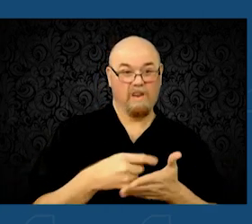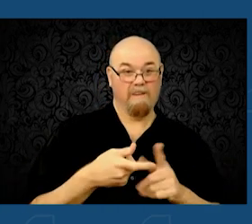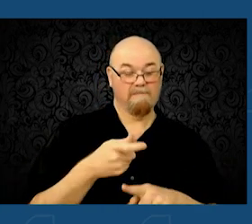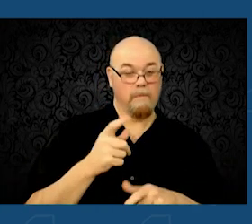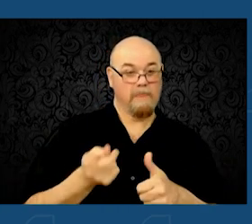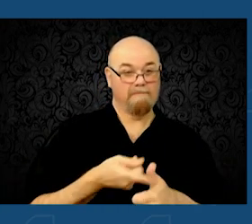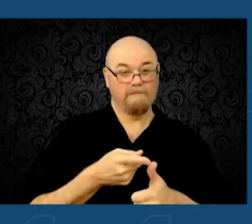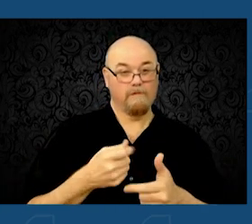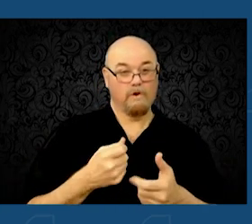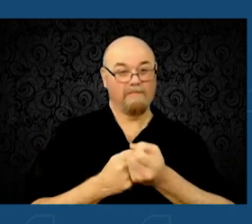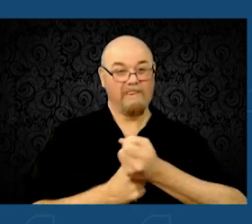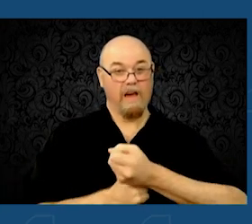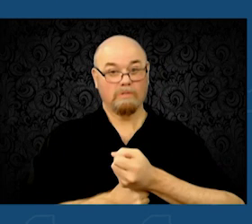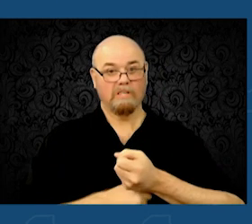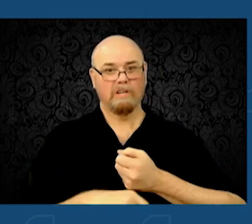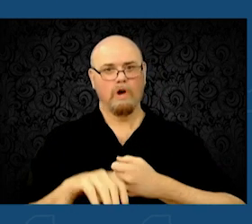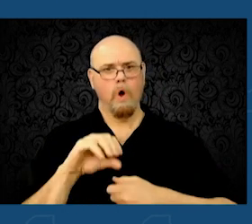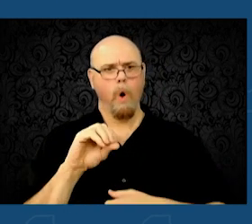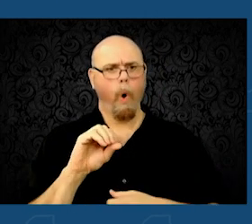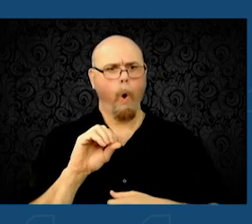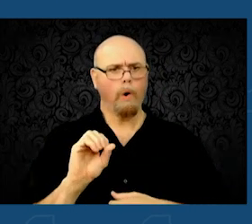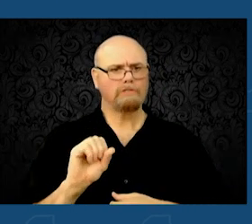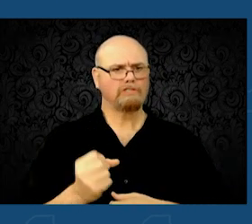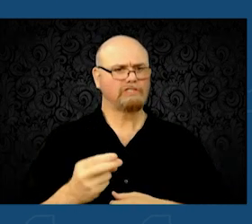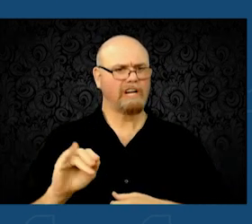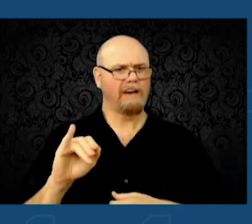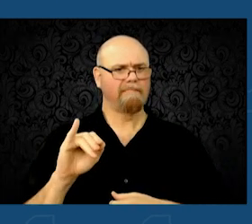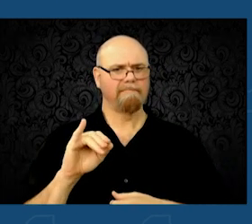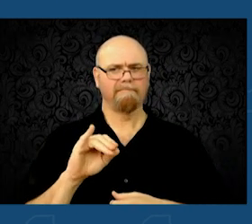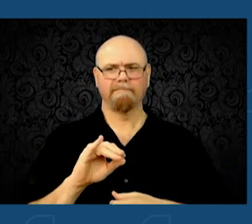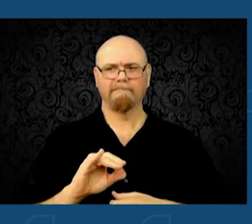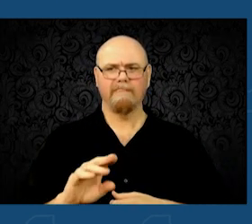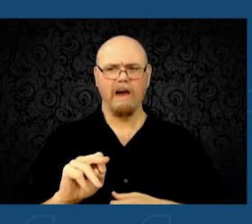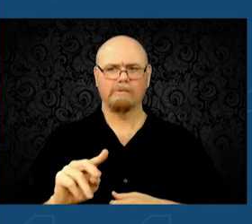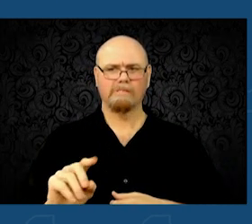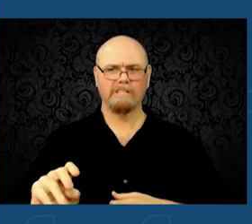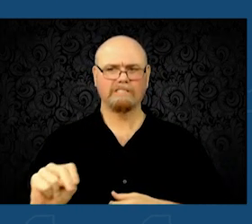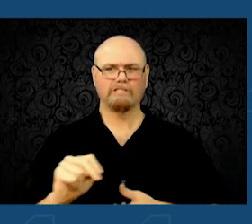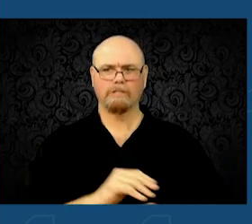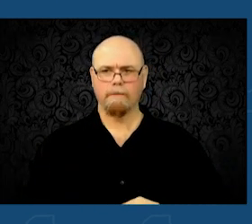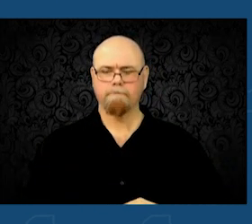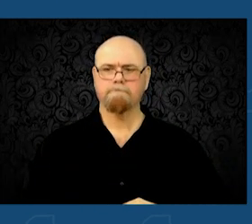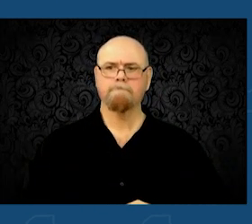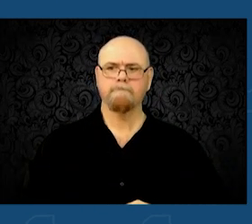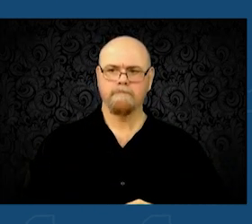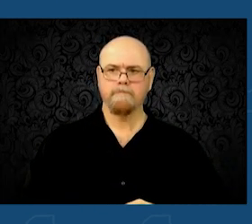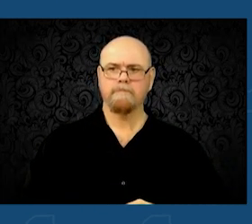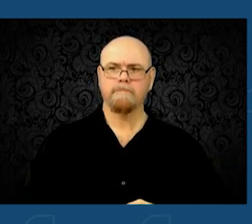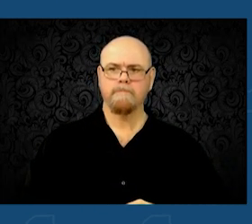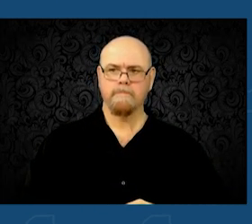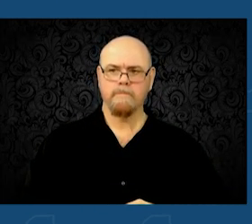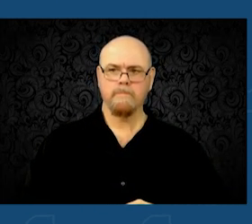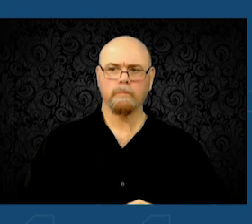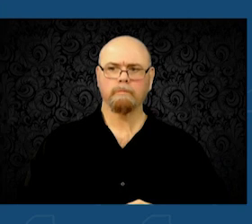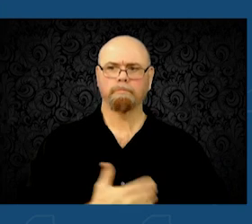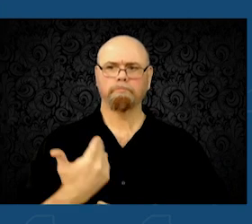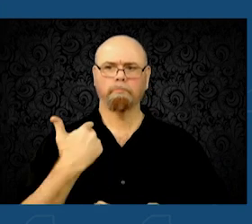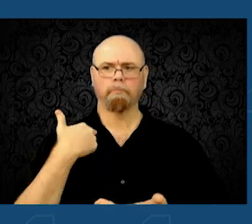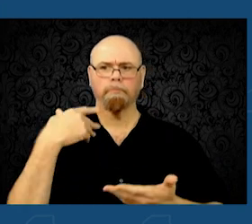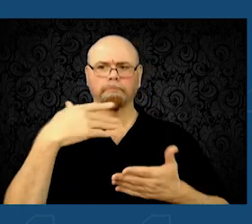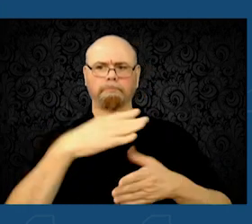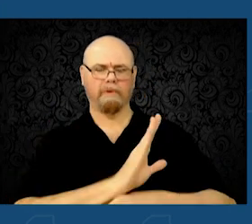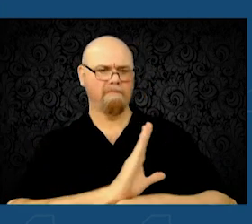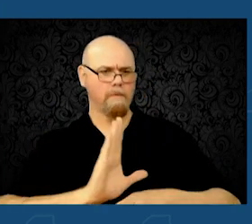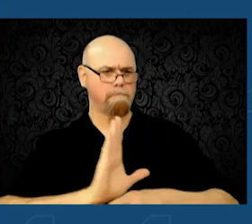is HHCI Foundation, okay, we started putting our business plan together. We